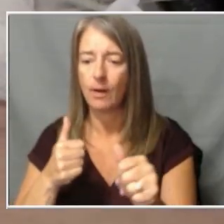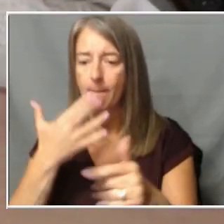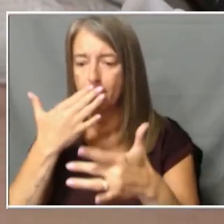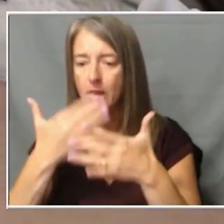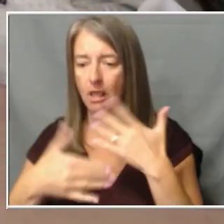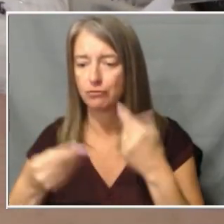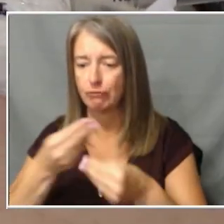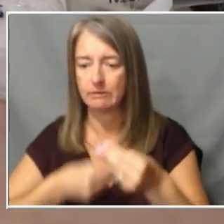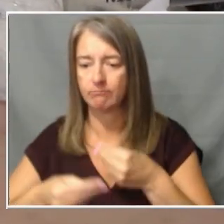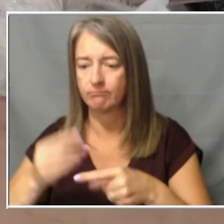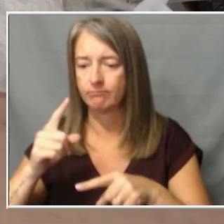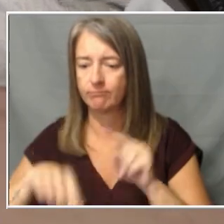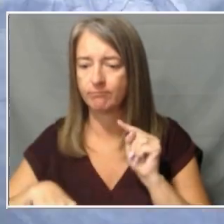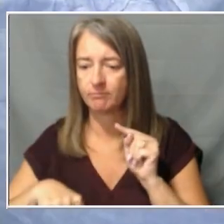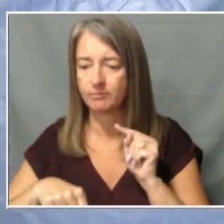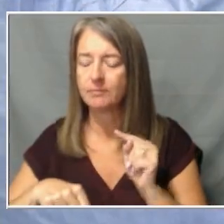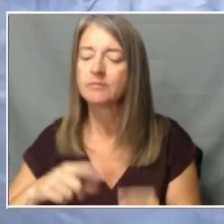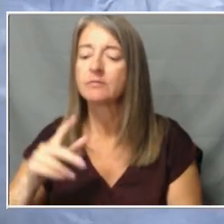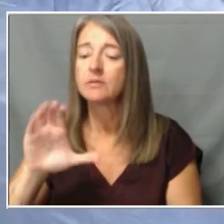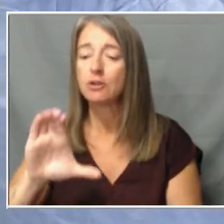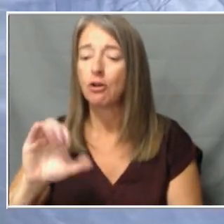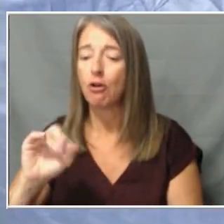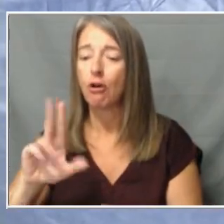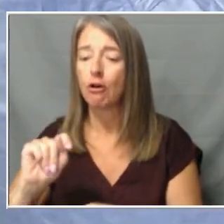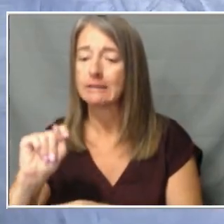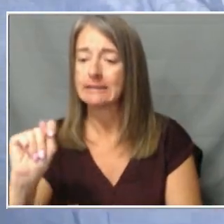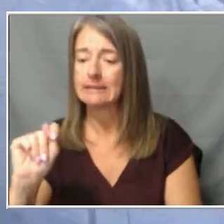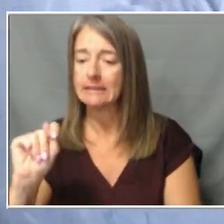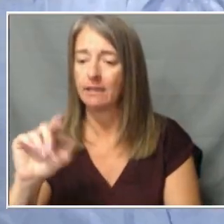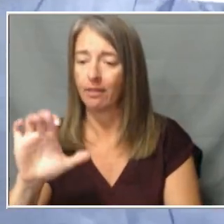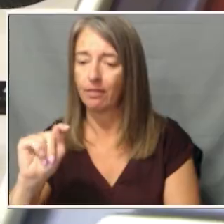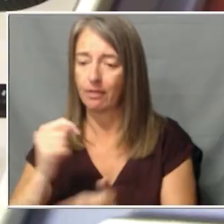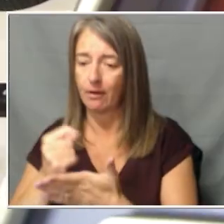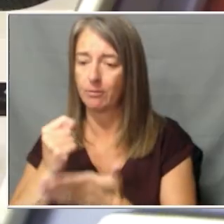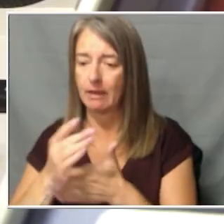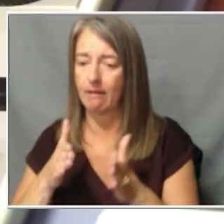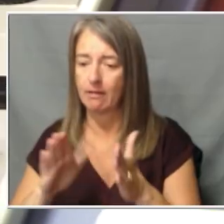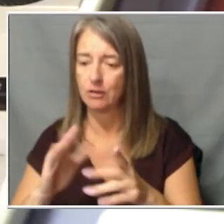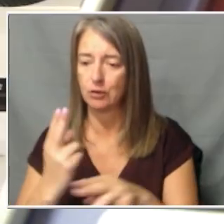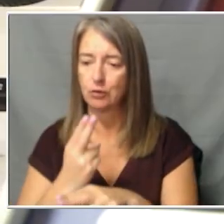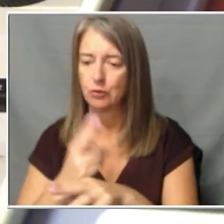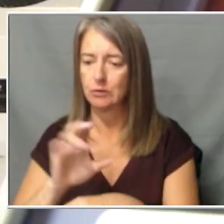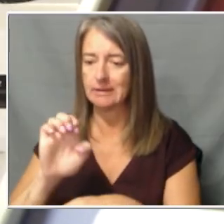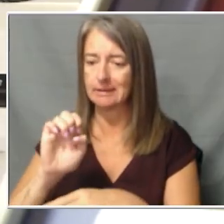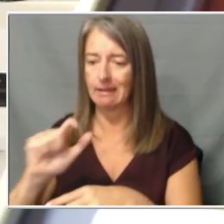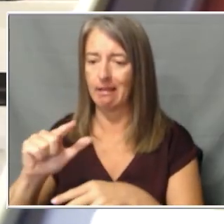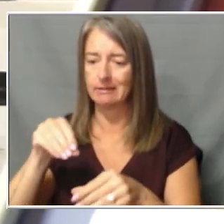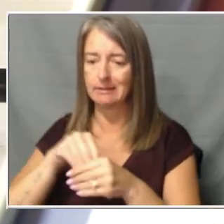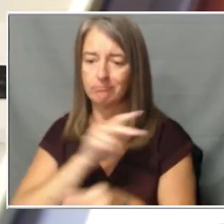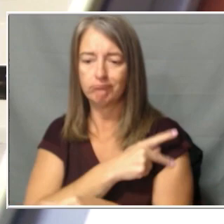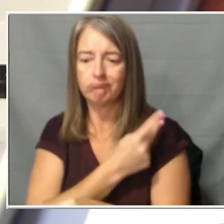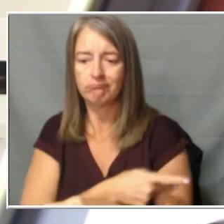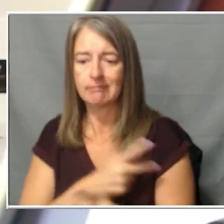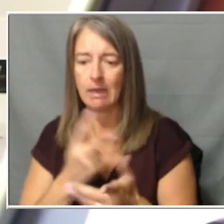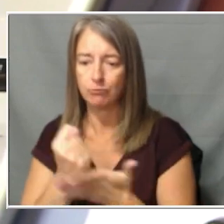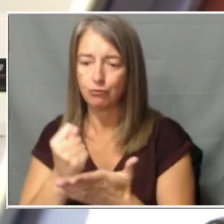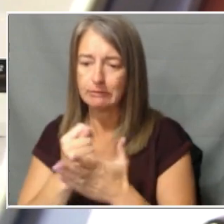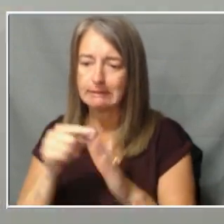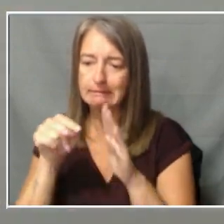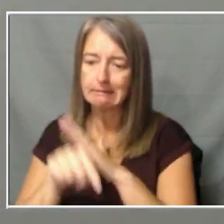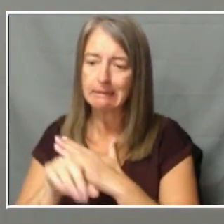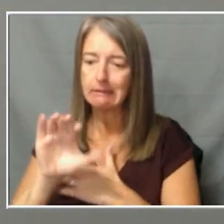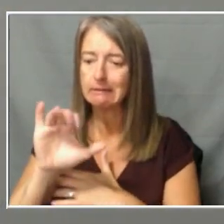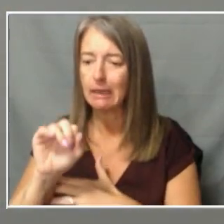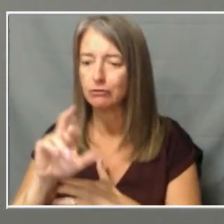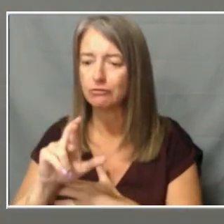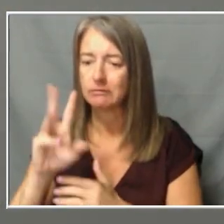transfusion. CAR T therapy allows for that. Doctors use a patient's own cells to treat and help kill the cancer. 6 months